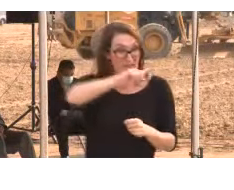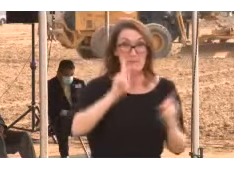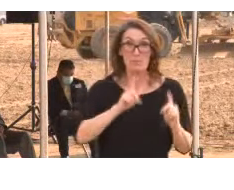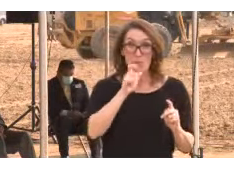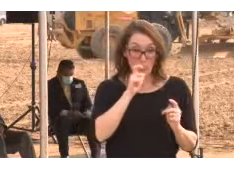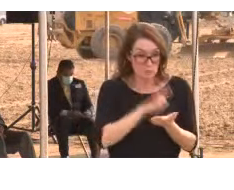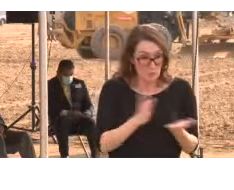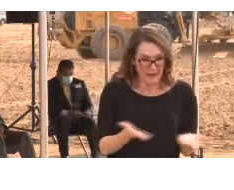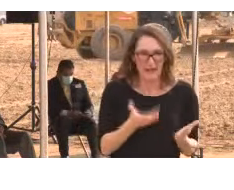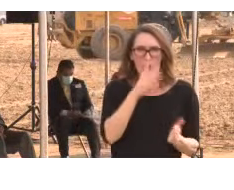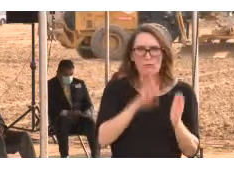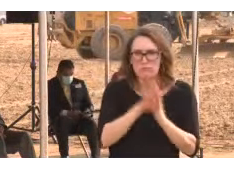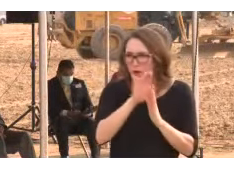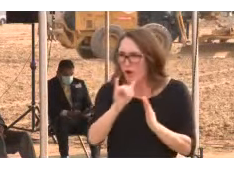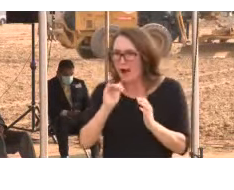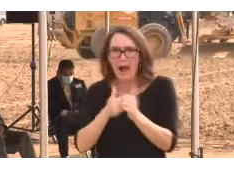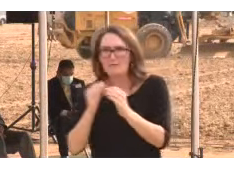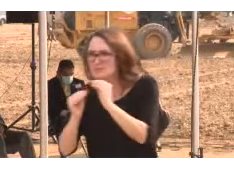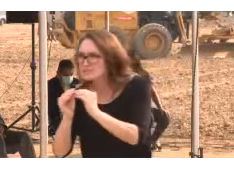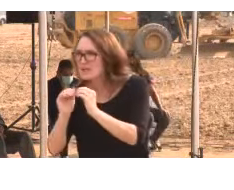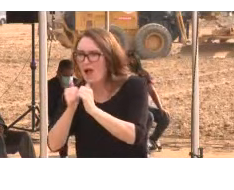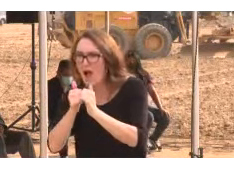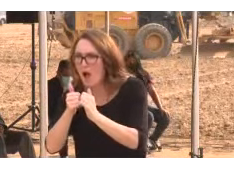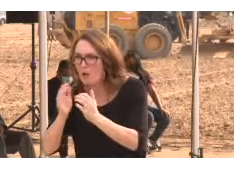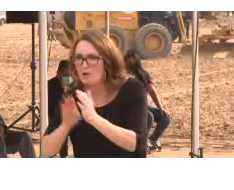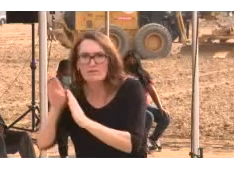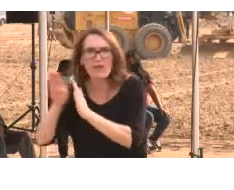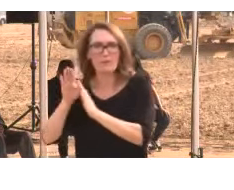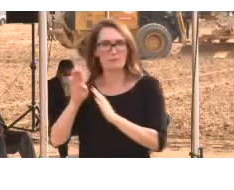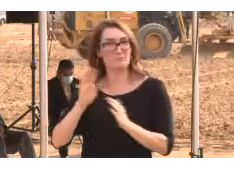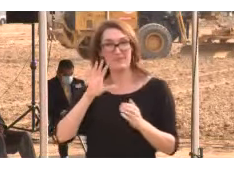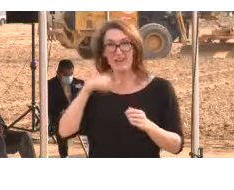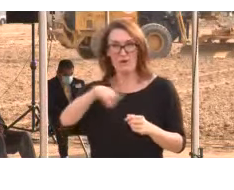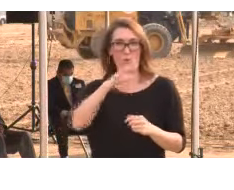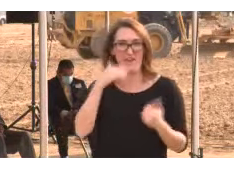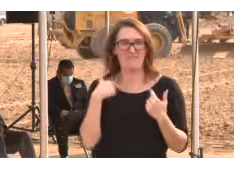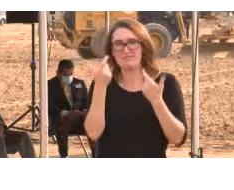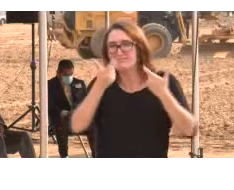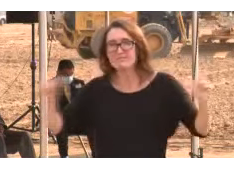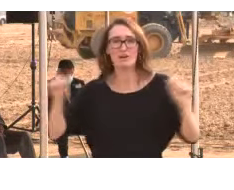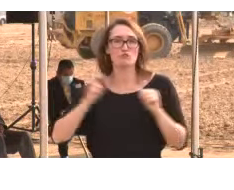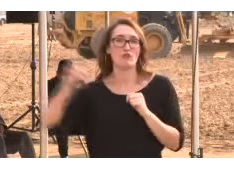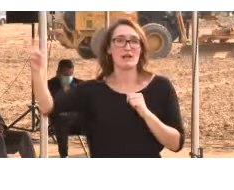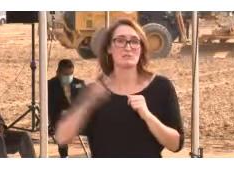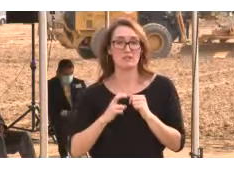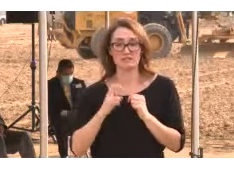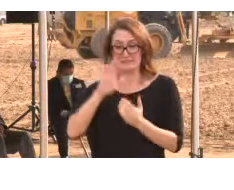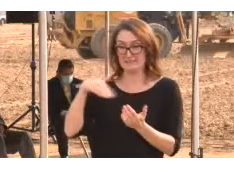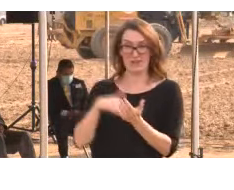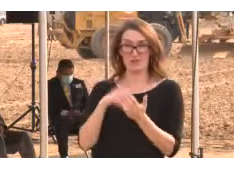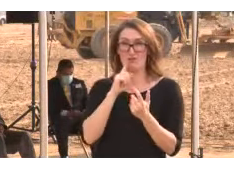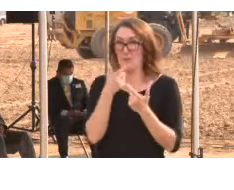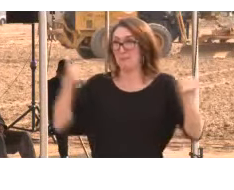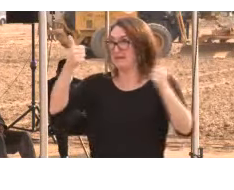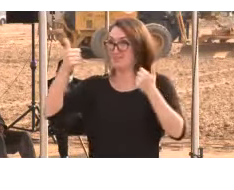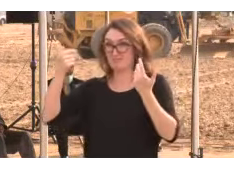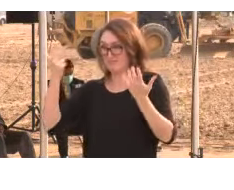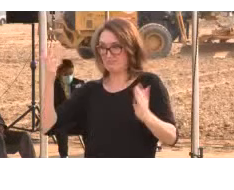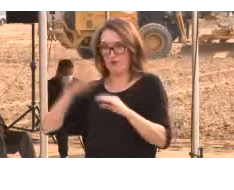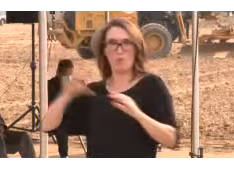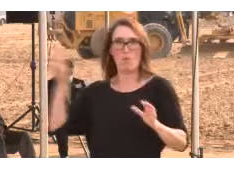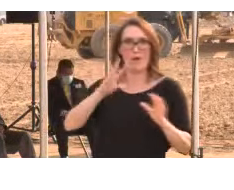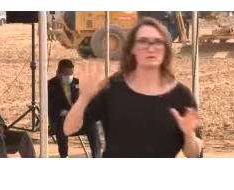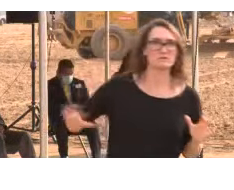effort here with the largest advanced transportation center this side of the Mississippi. We'll be training those jobs